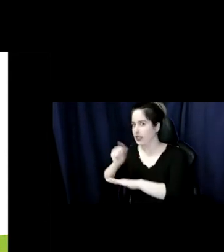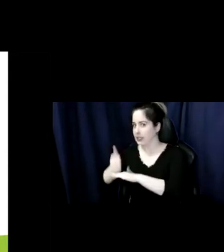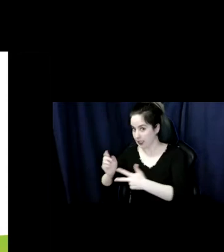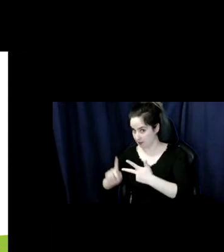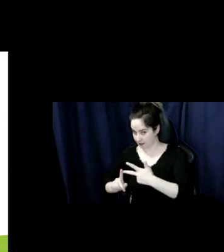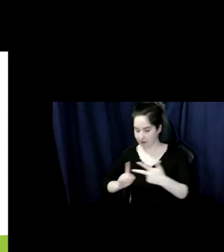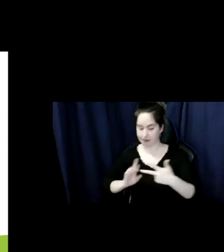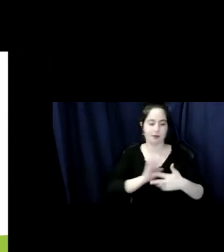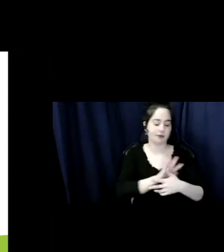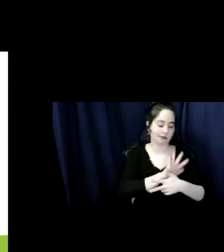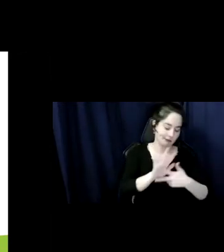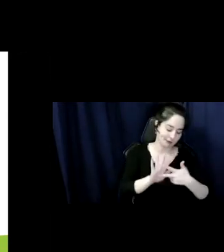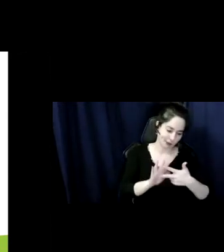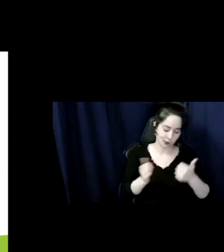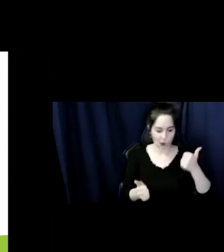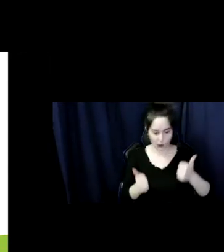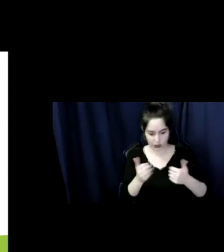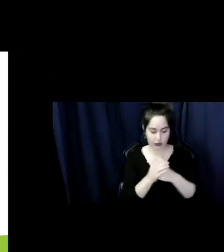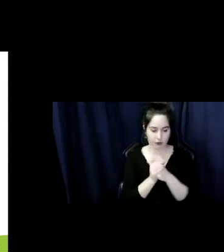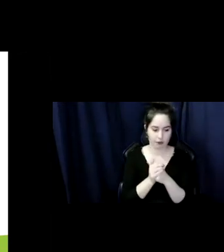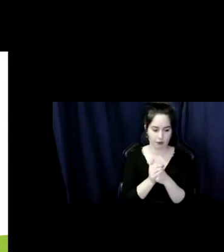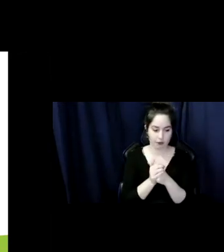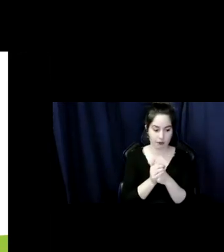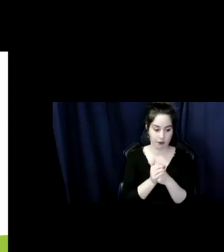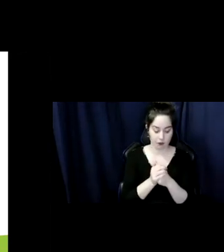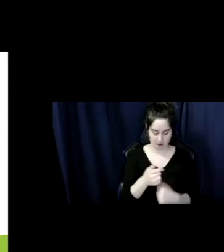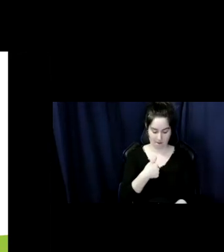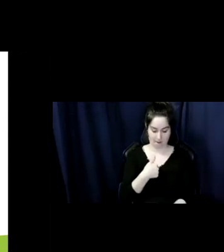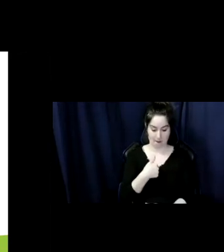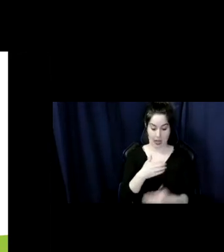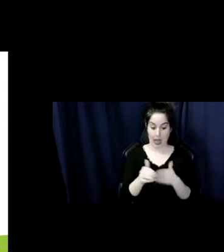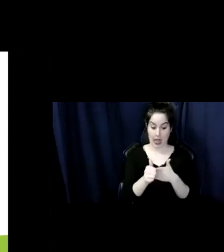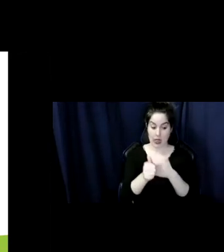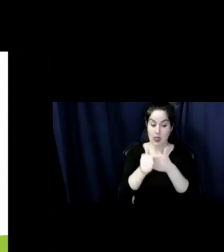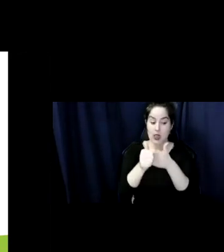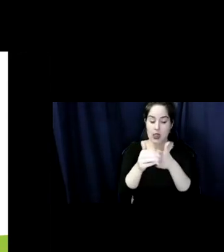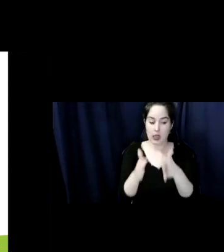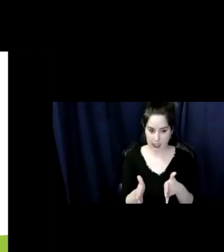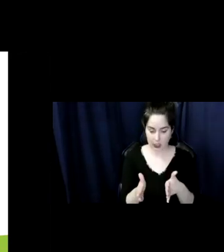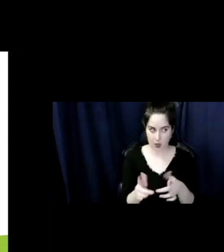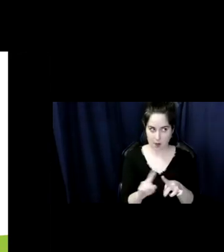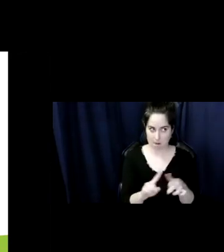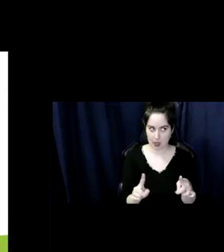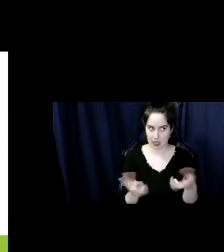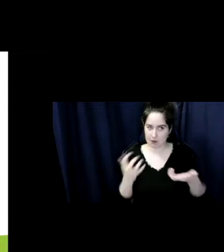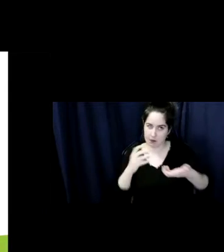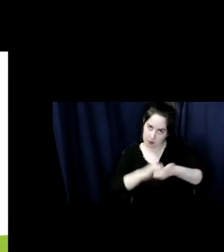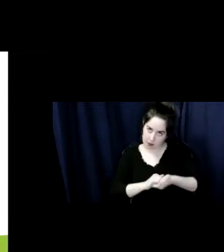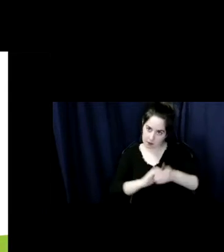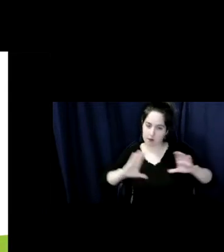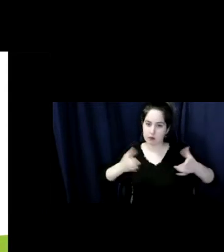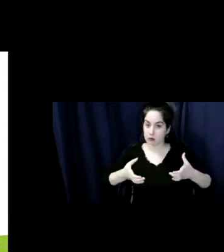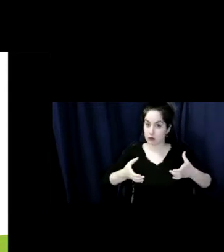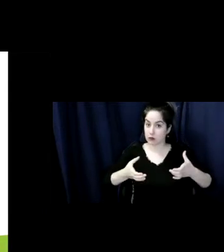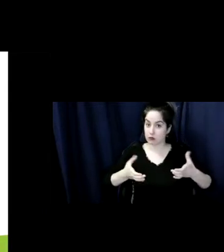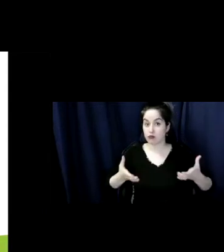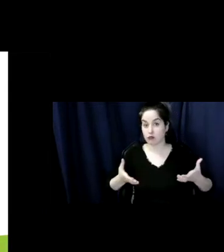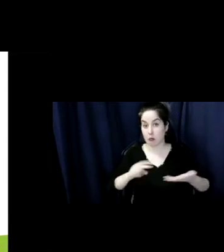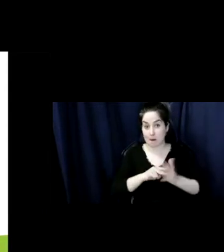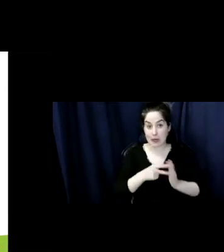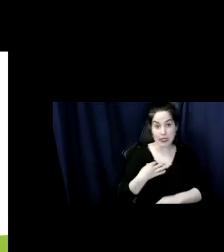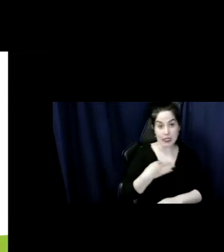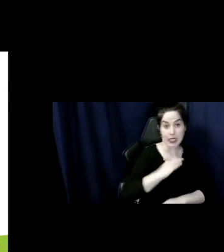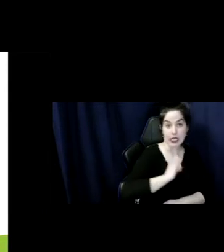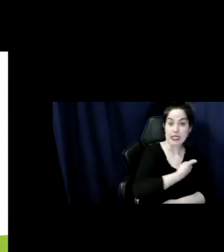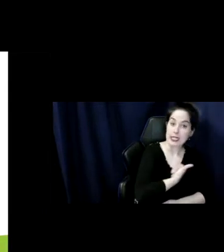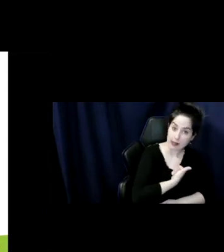know, maybe taking the lead on a project, but you are collaborating with other people, whether or not you apply as yourself, or you